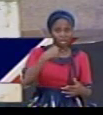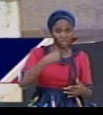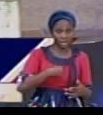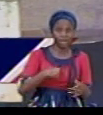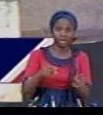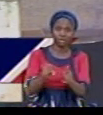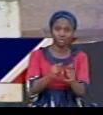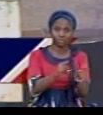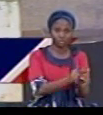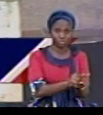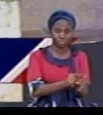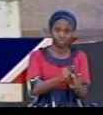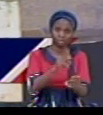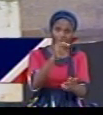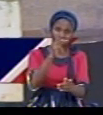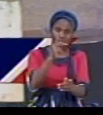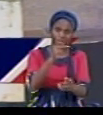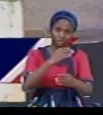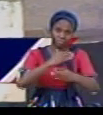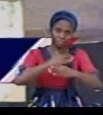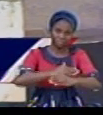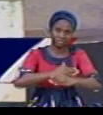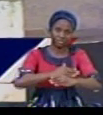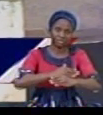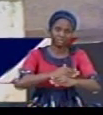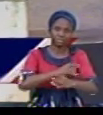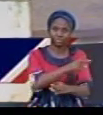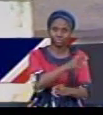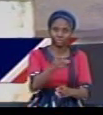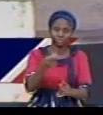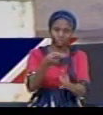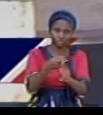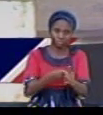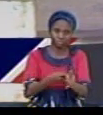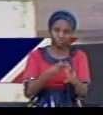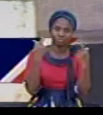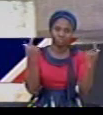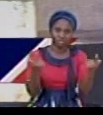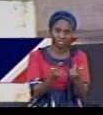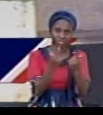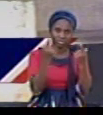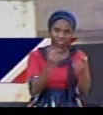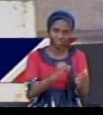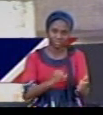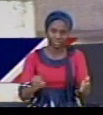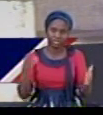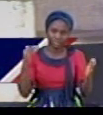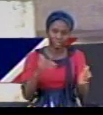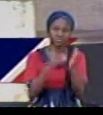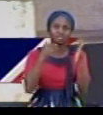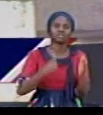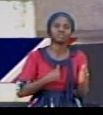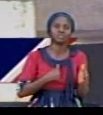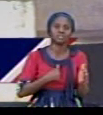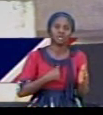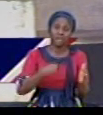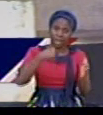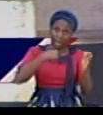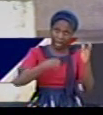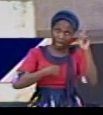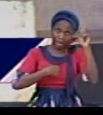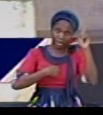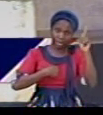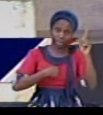withheld thee from sinning against me. I withheld